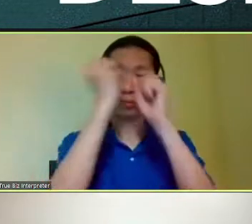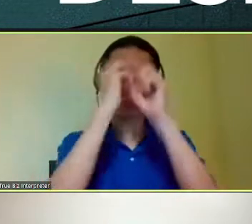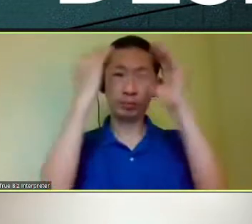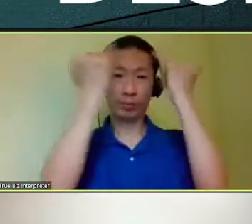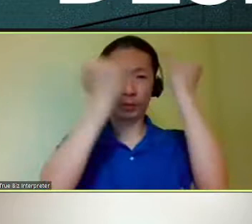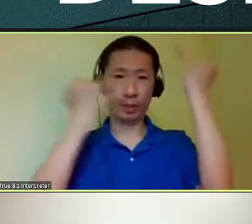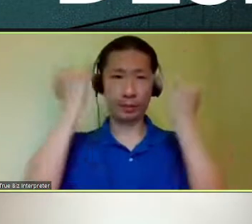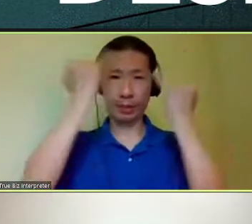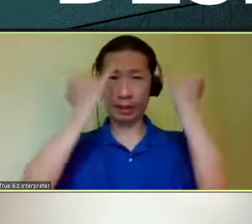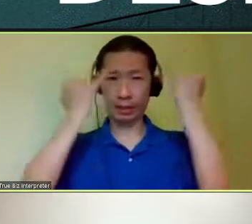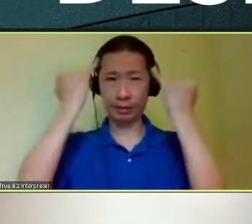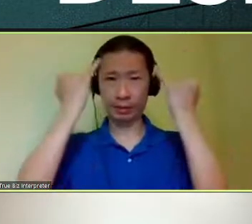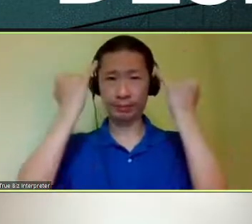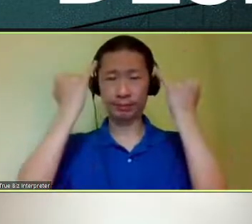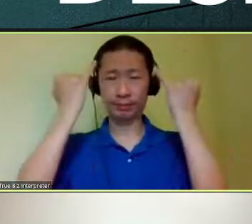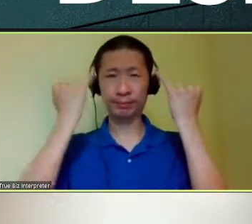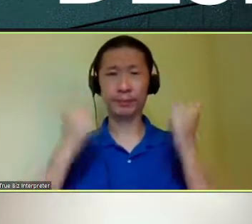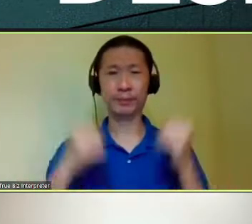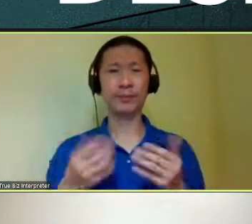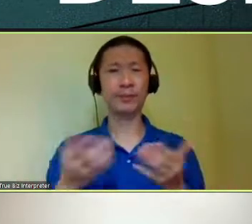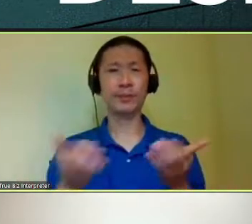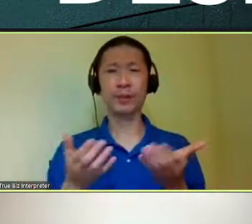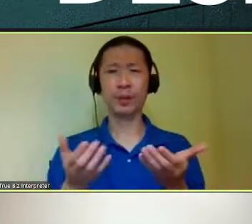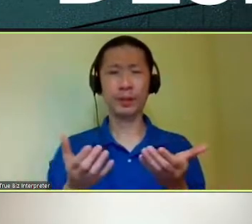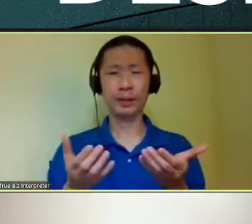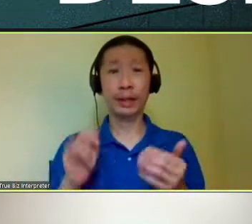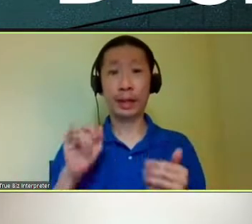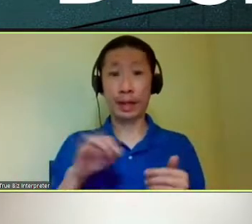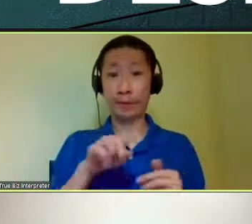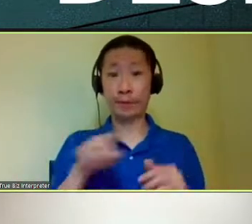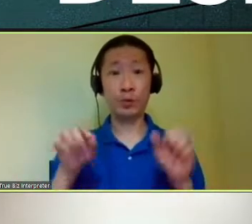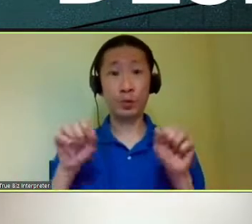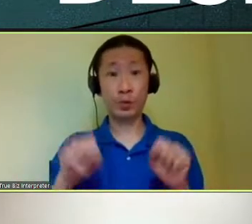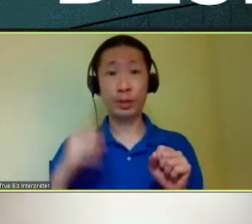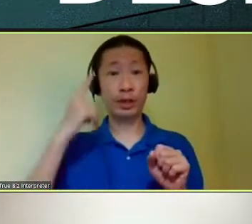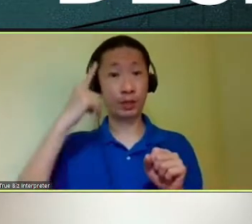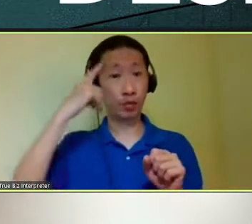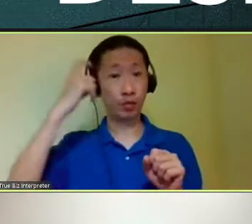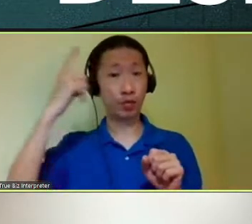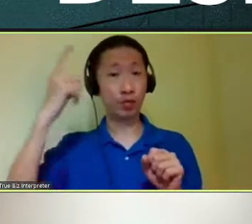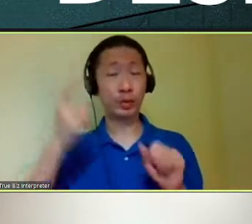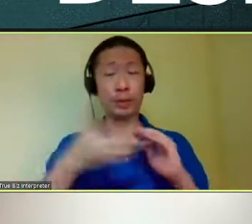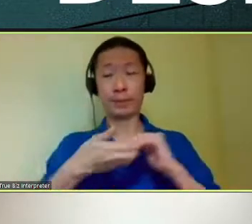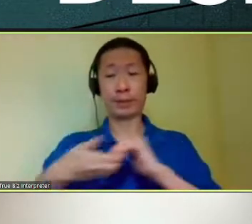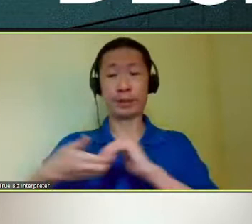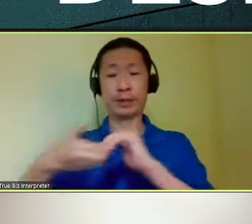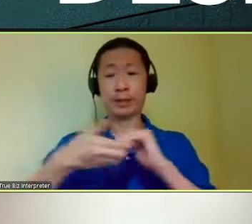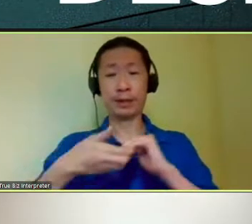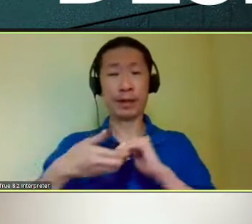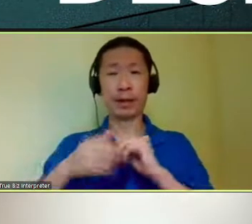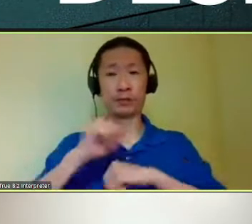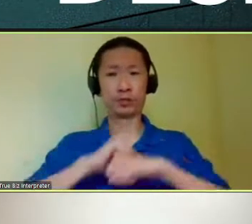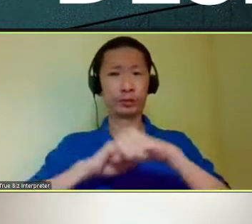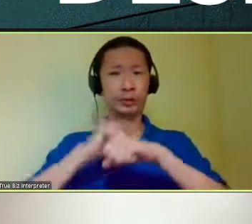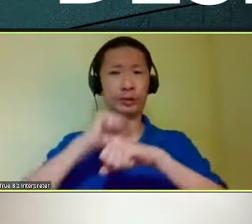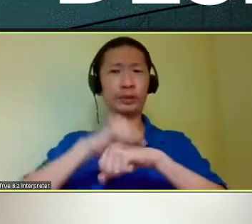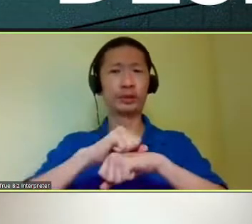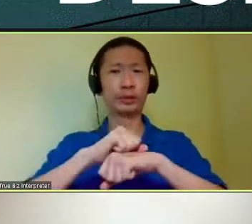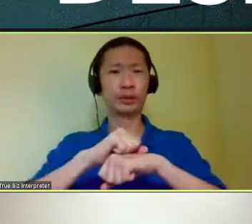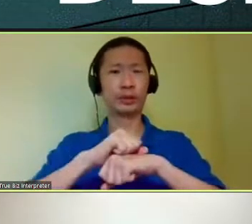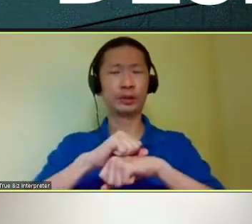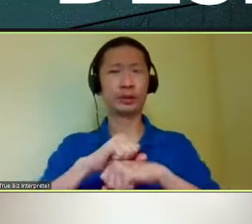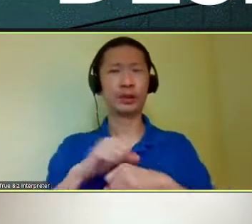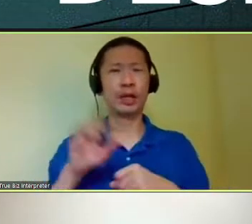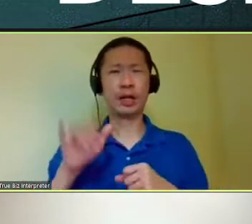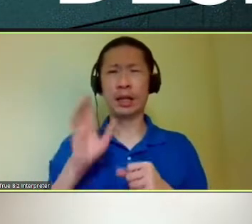what, like, if they could dream a collaborative structure, what that would